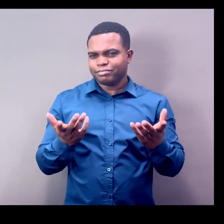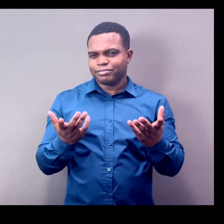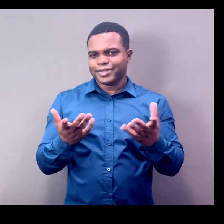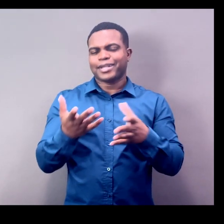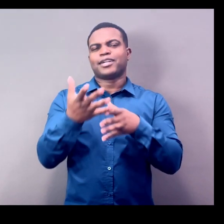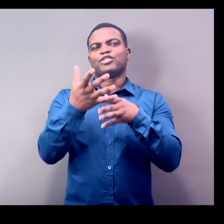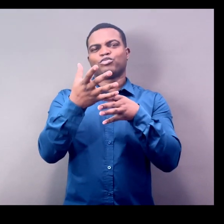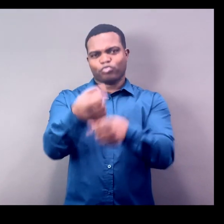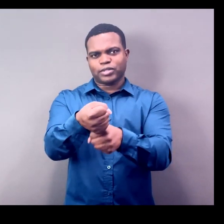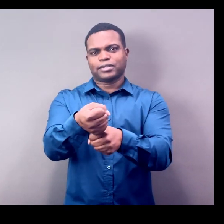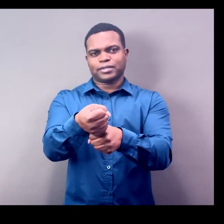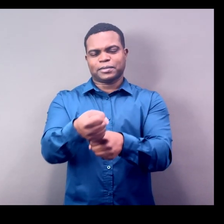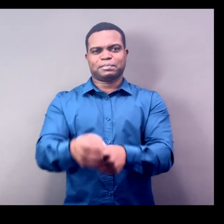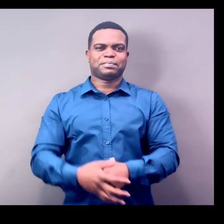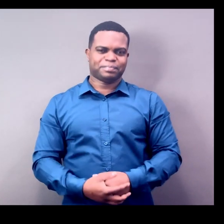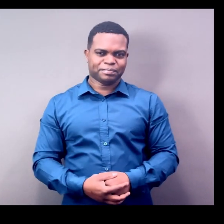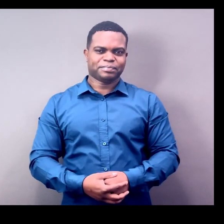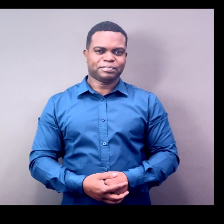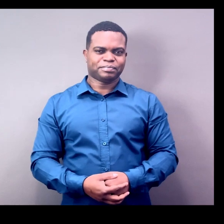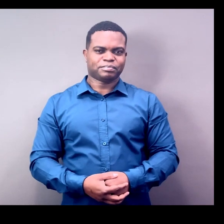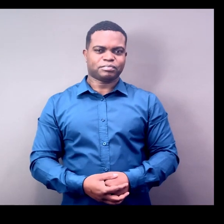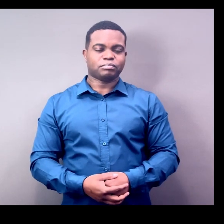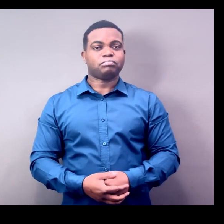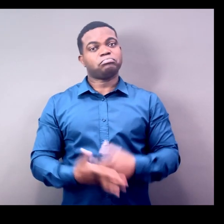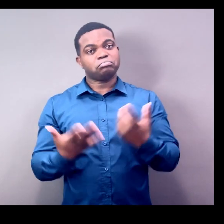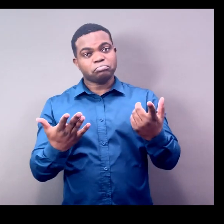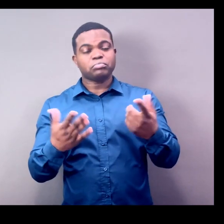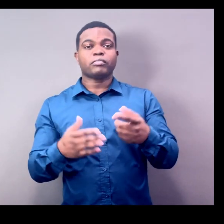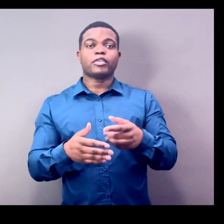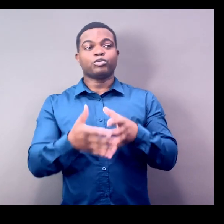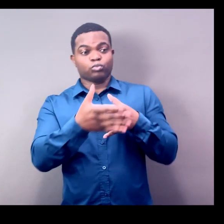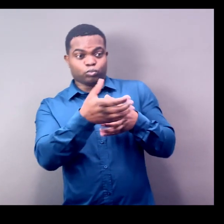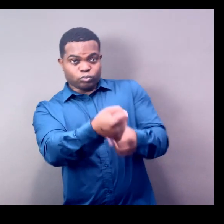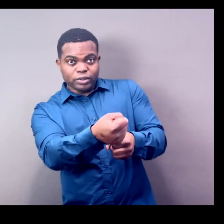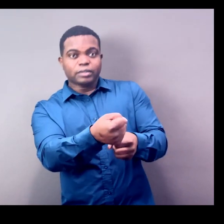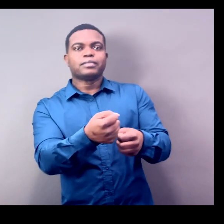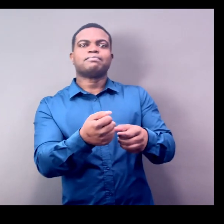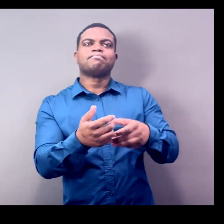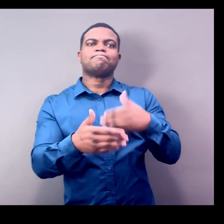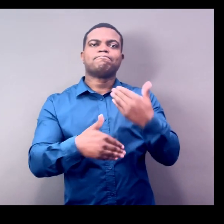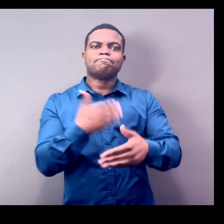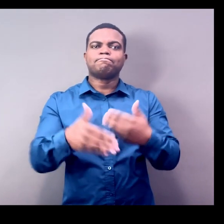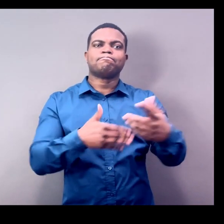have that trust to participate. They will be able to